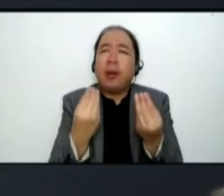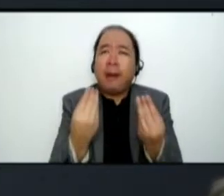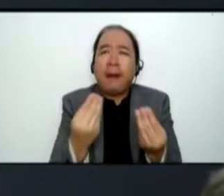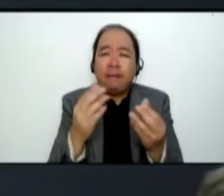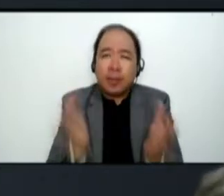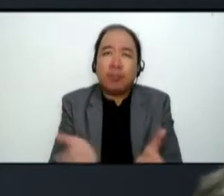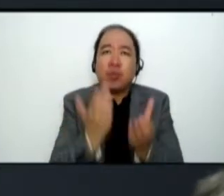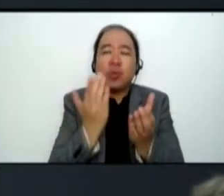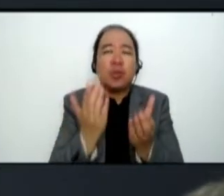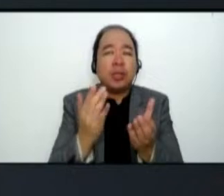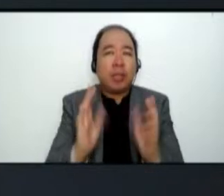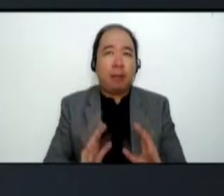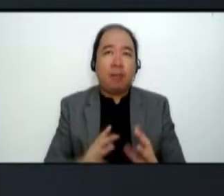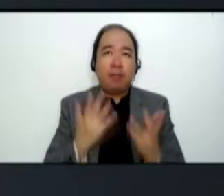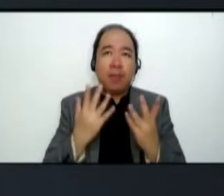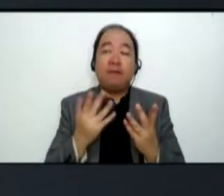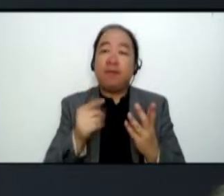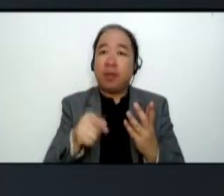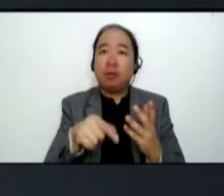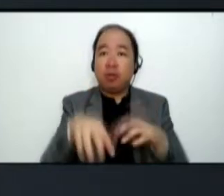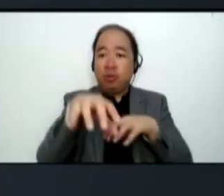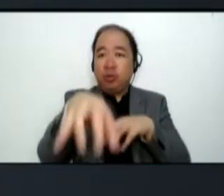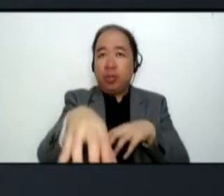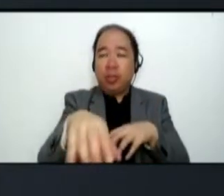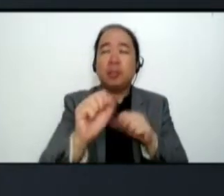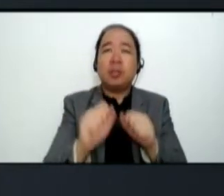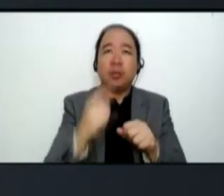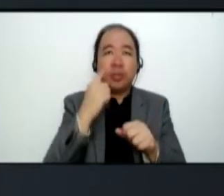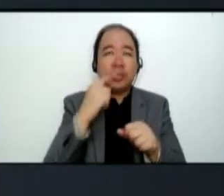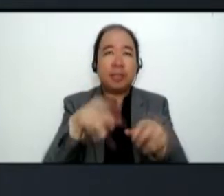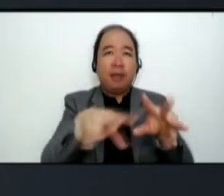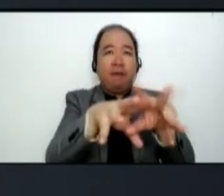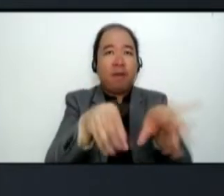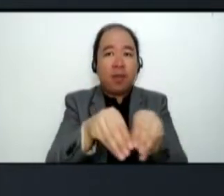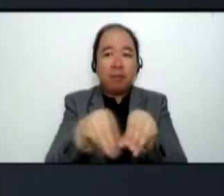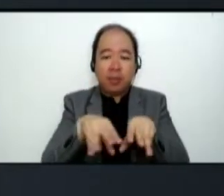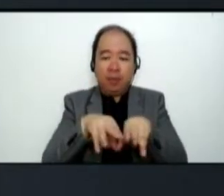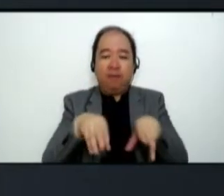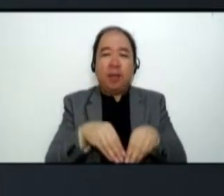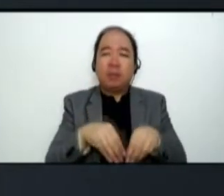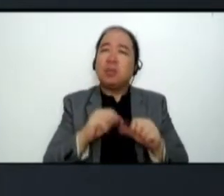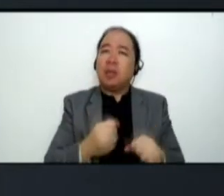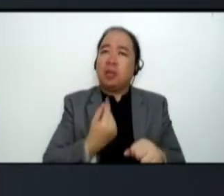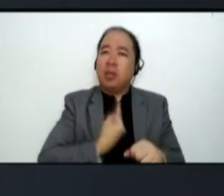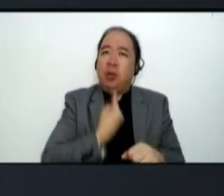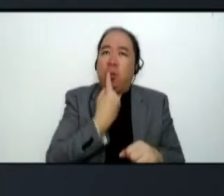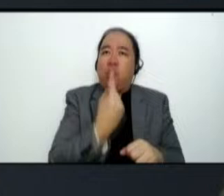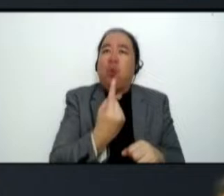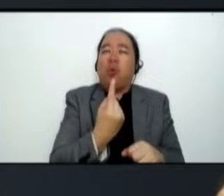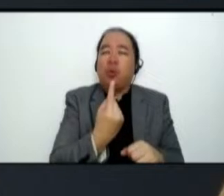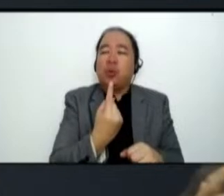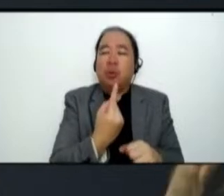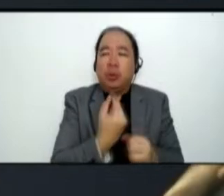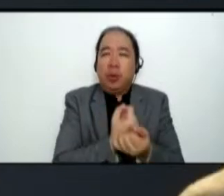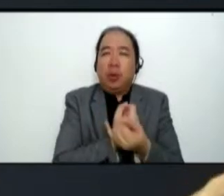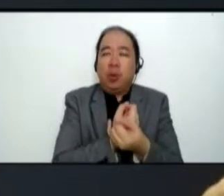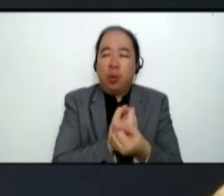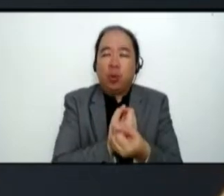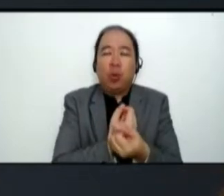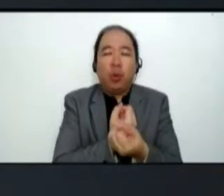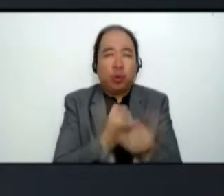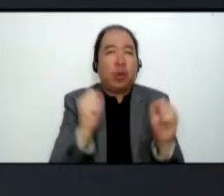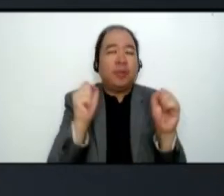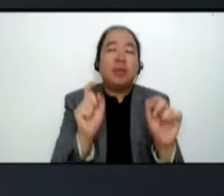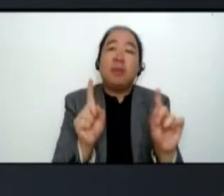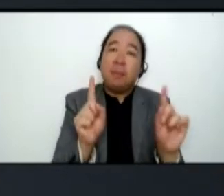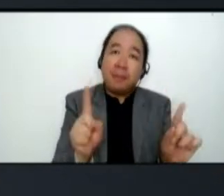we can keep each nuclear family a bit of the autonomy, but at the same time, they can take care of